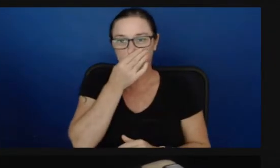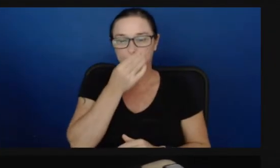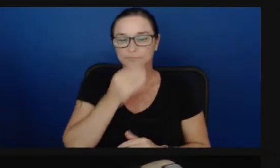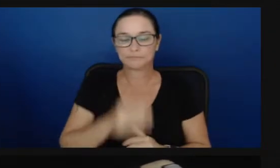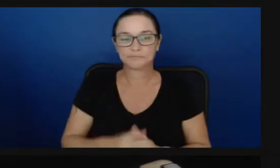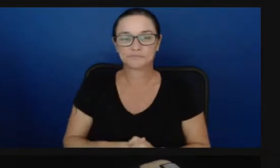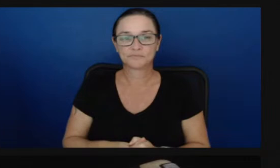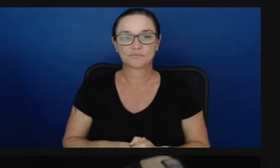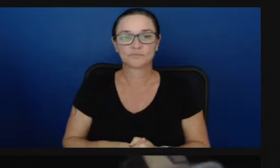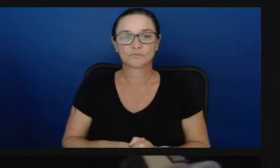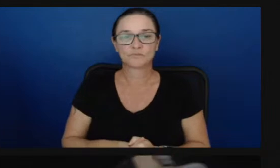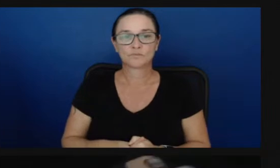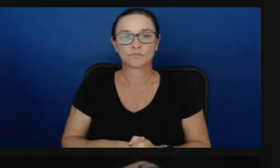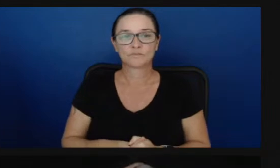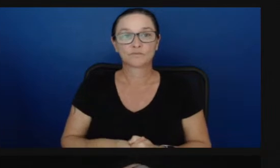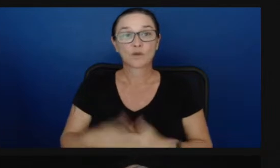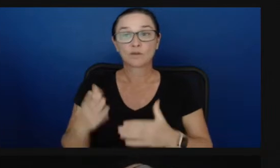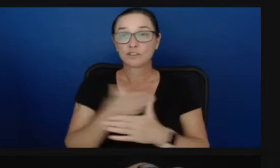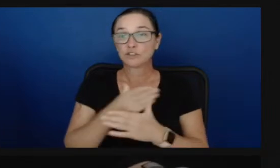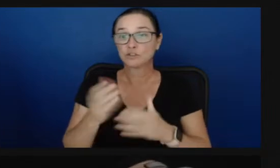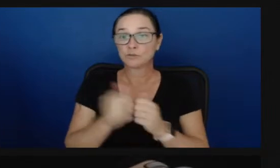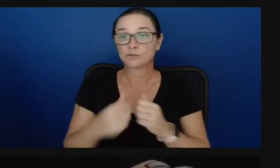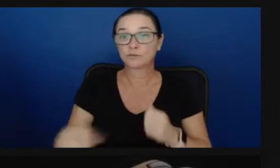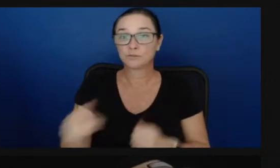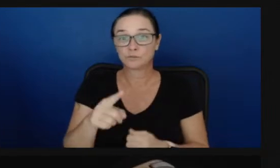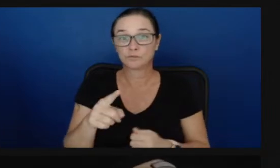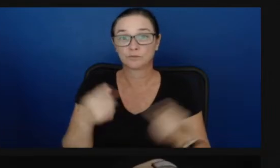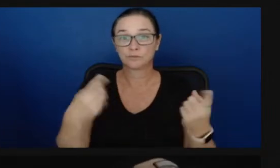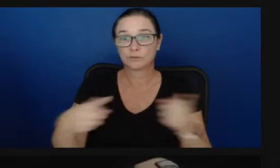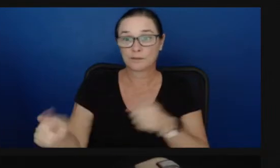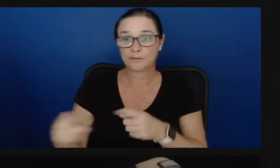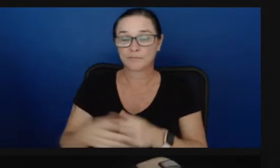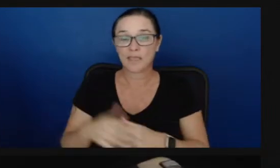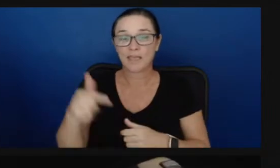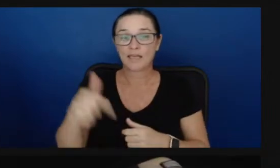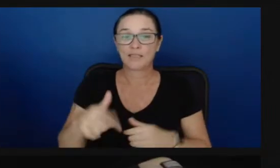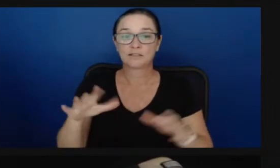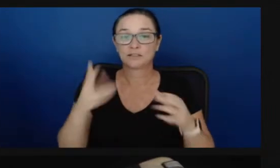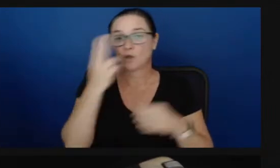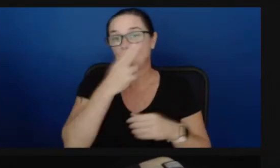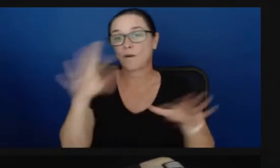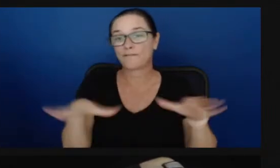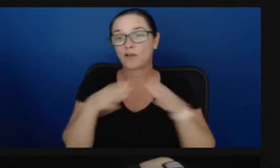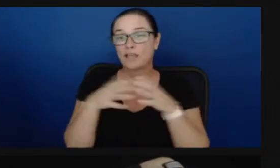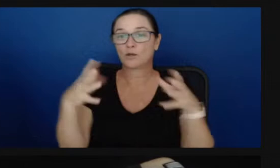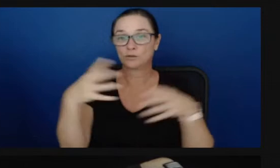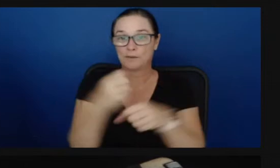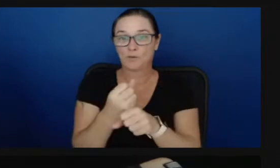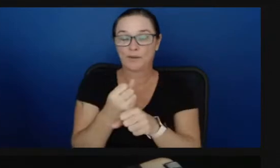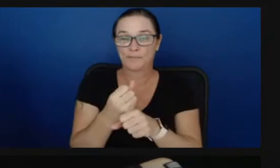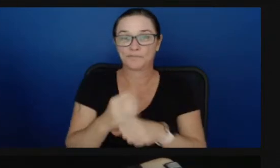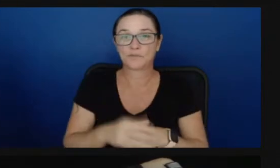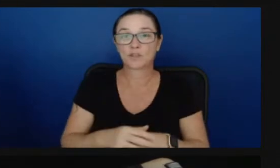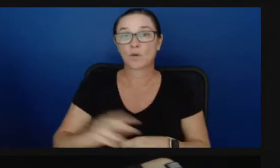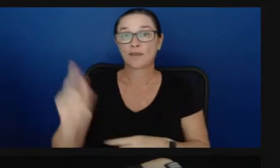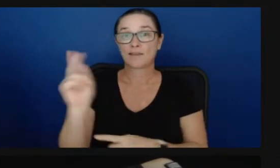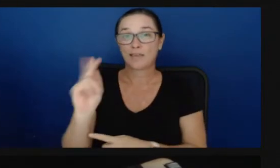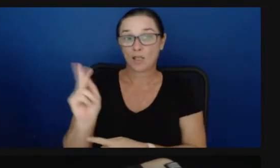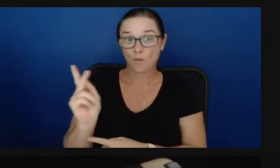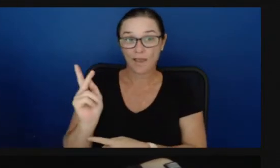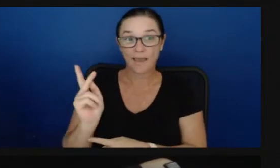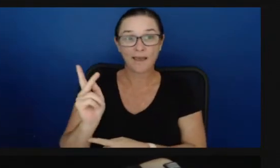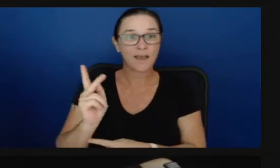And let's share with you guys. Here's this week's Hawaiian volcano summary. So in Kilauea, earthquakes